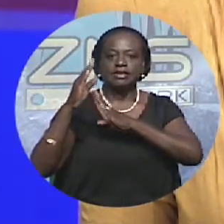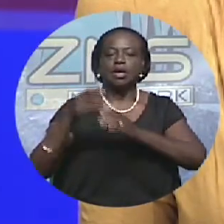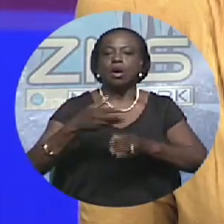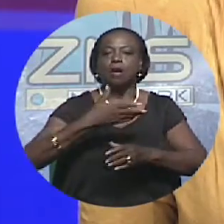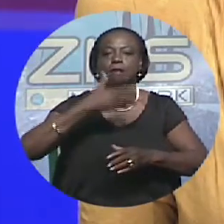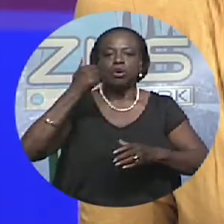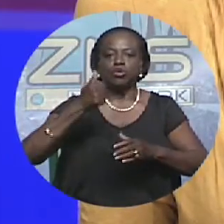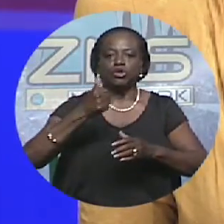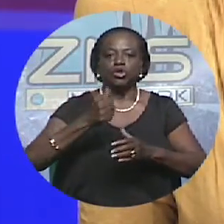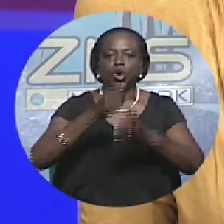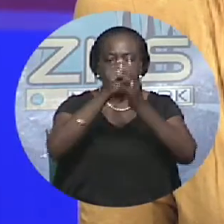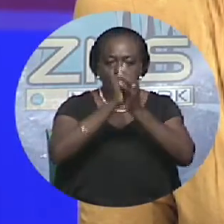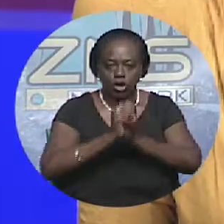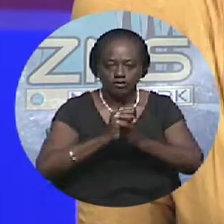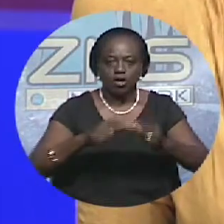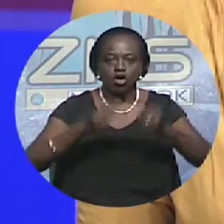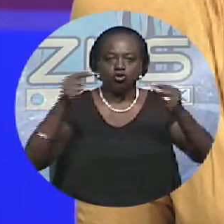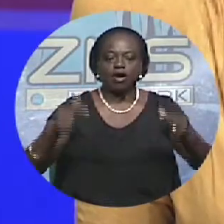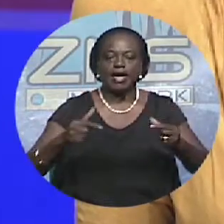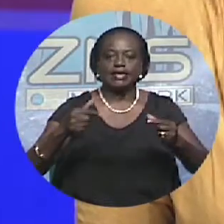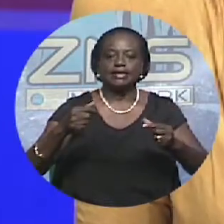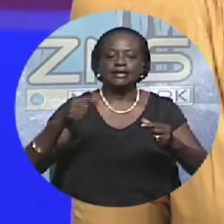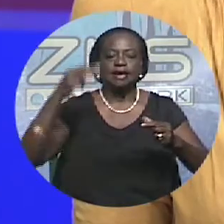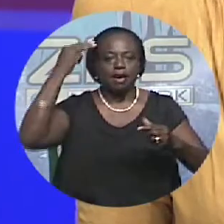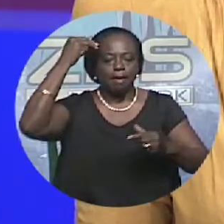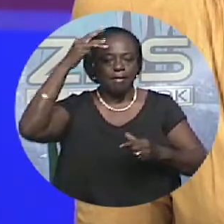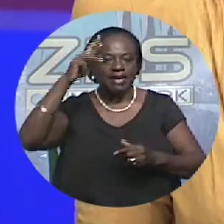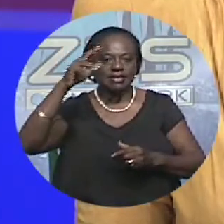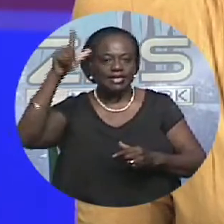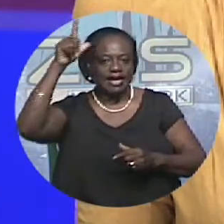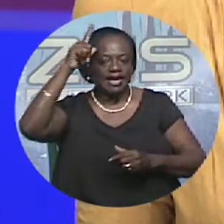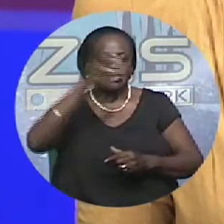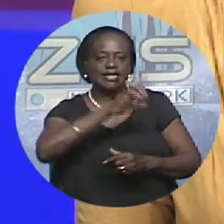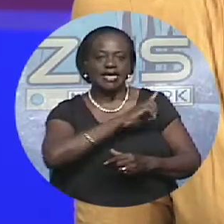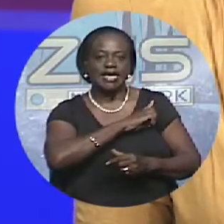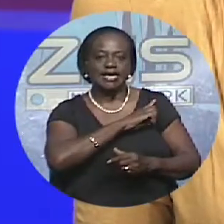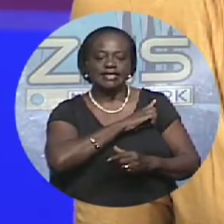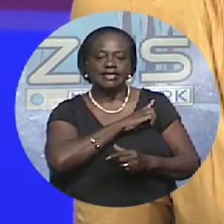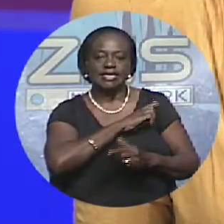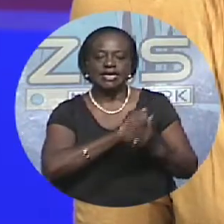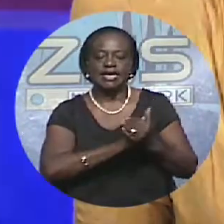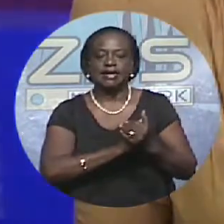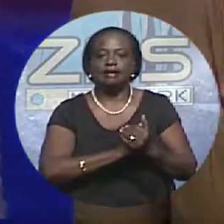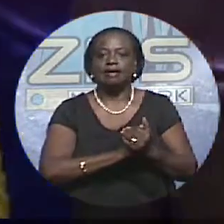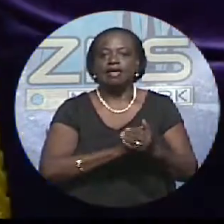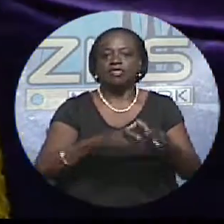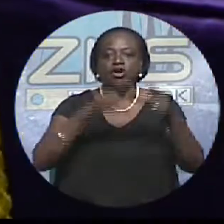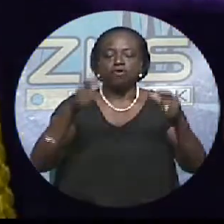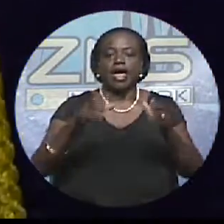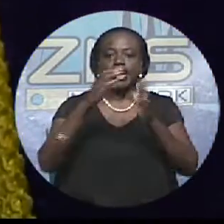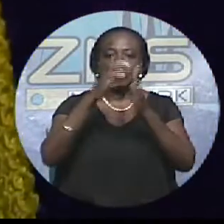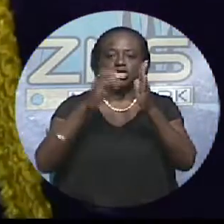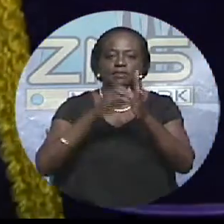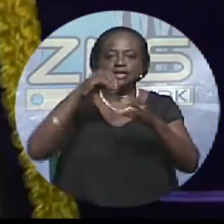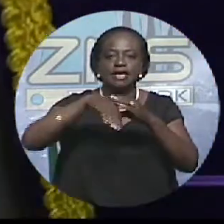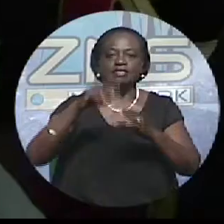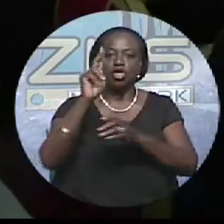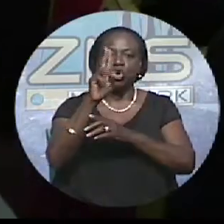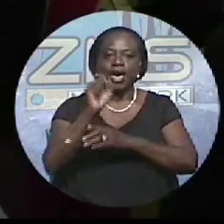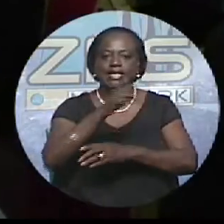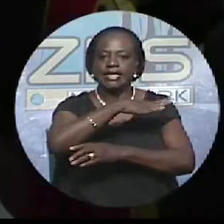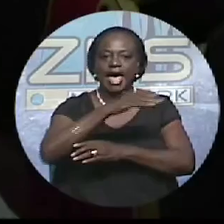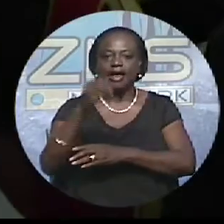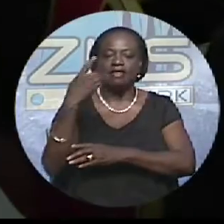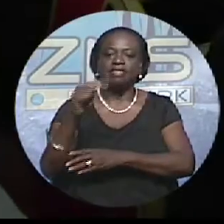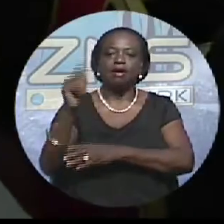Priest Leslie Dean to the position of Most Excellent General of Grand Conference Grand Priest of Grand Chapters in the United States and the